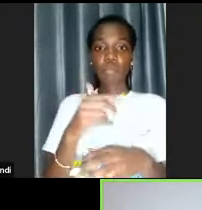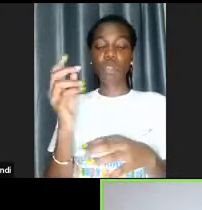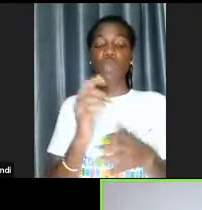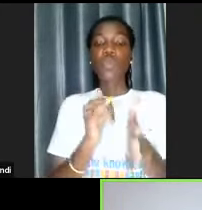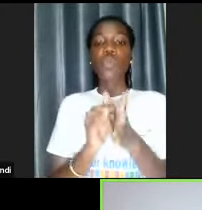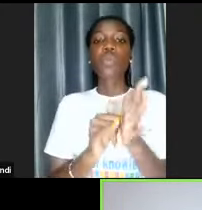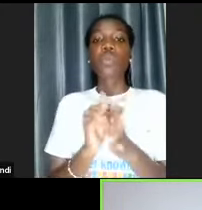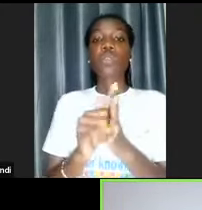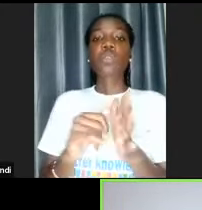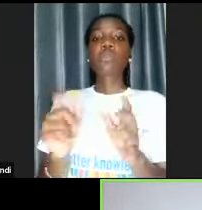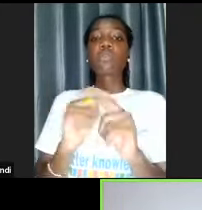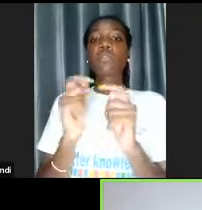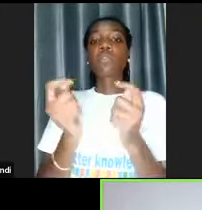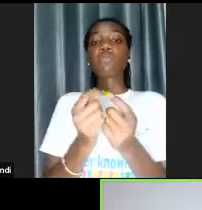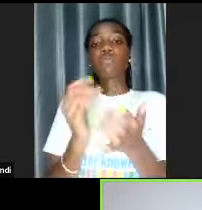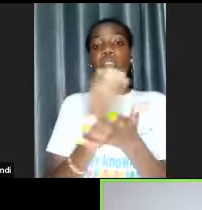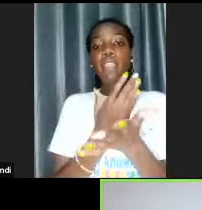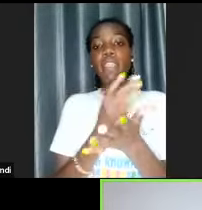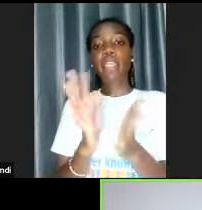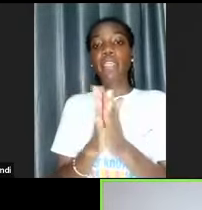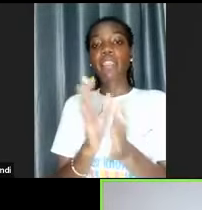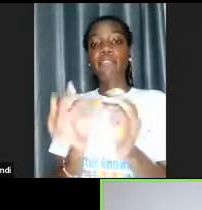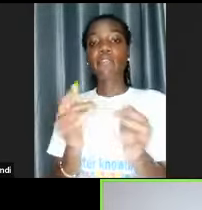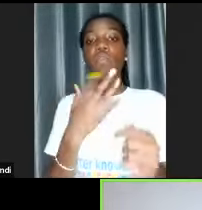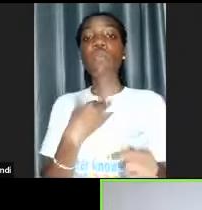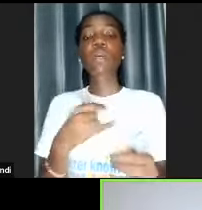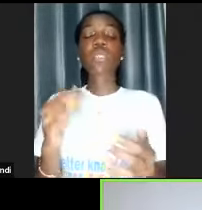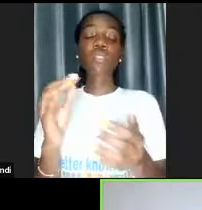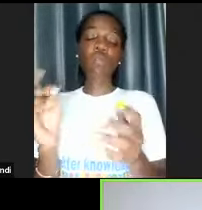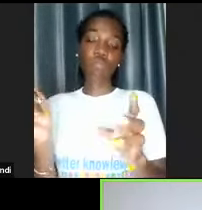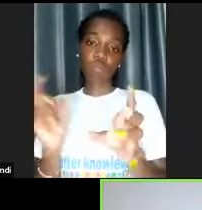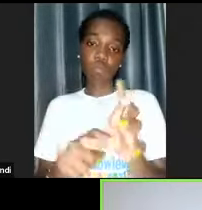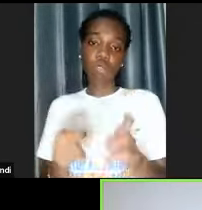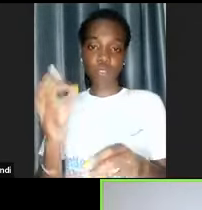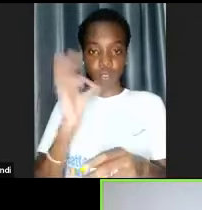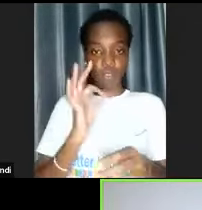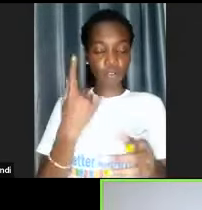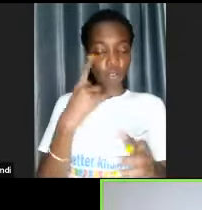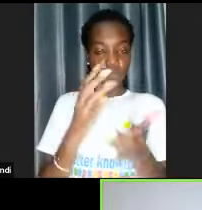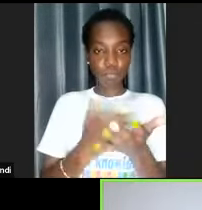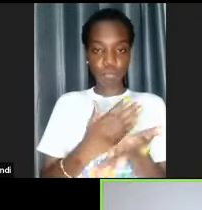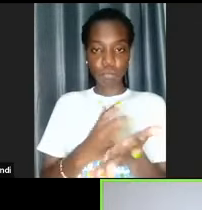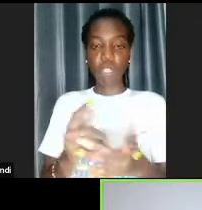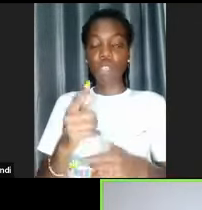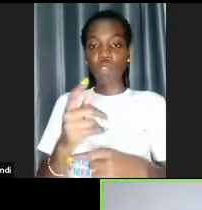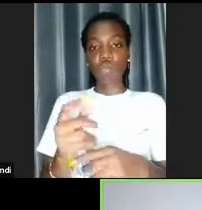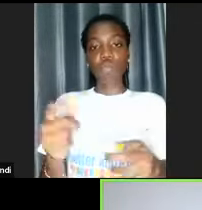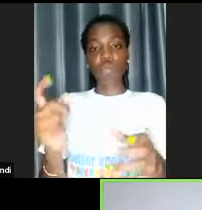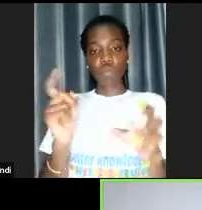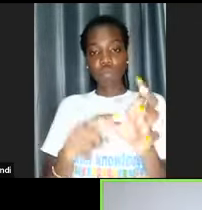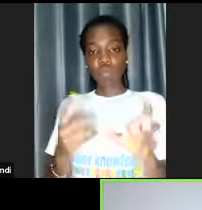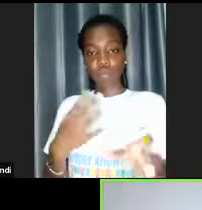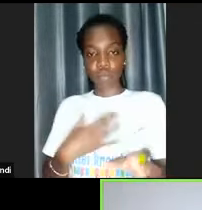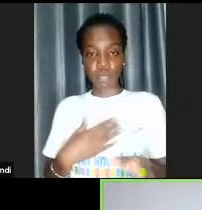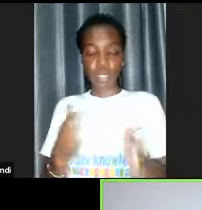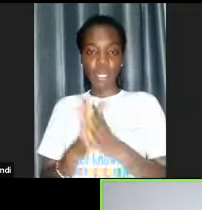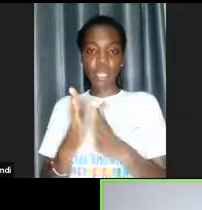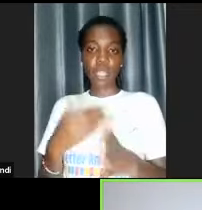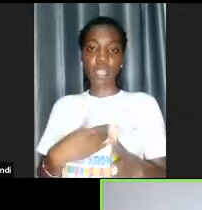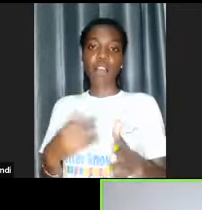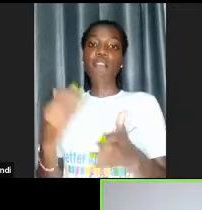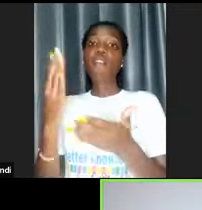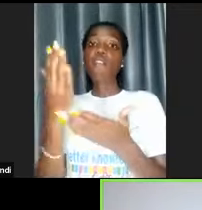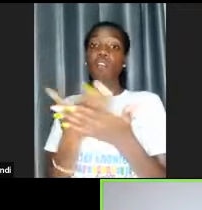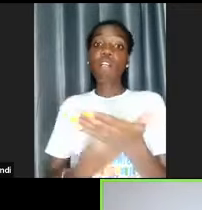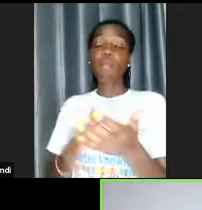shared. And if you're looking to join us on Friday for the session, please get in touch with us. And there's a form there that has been shared so that you can learn more